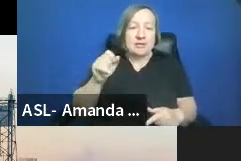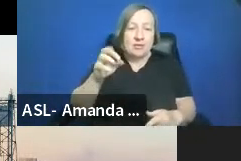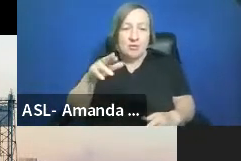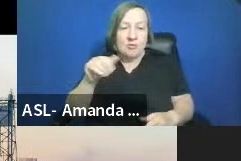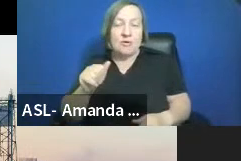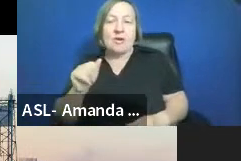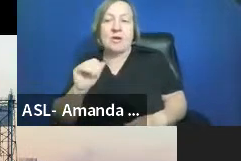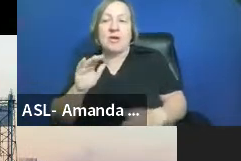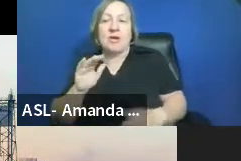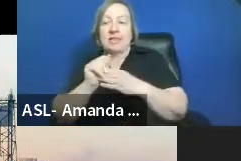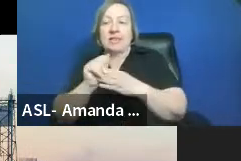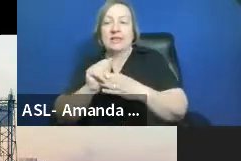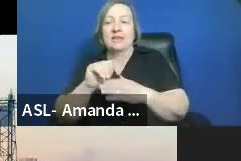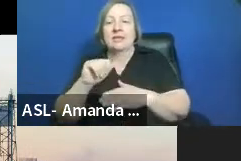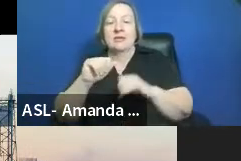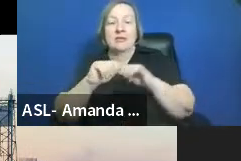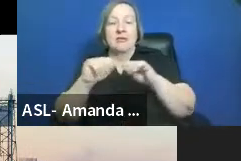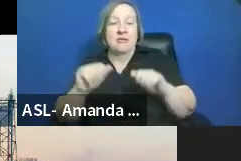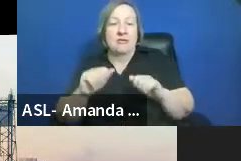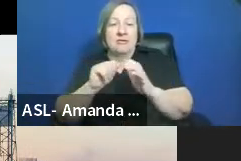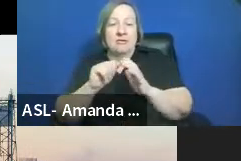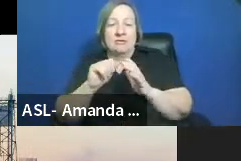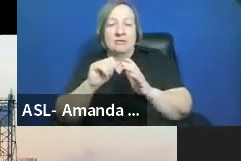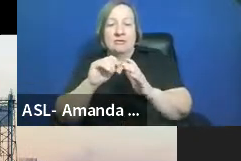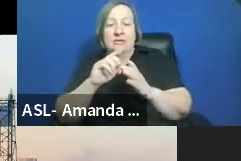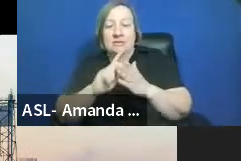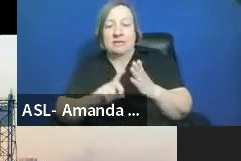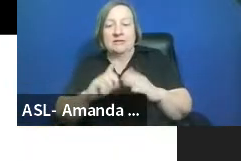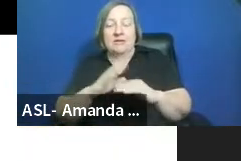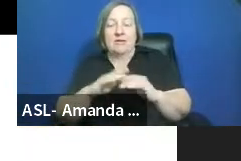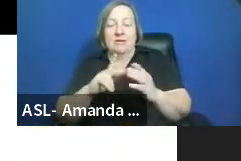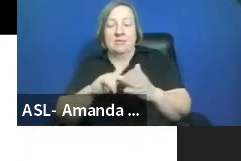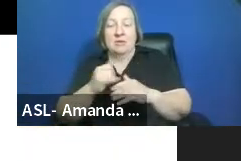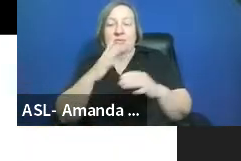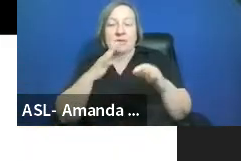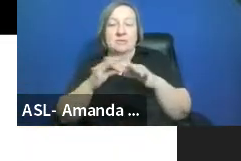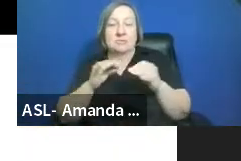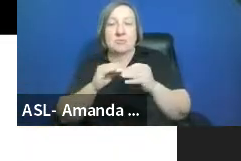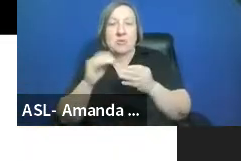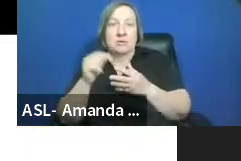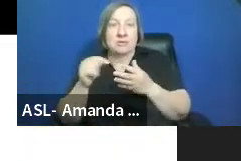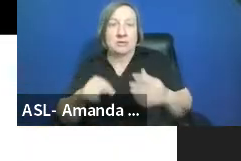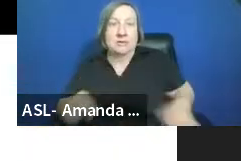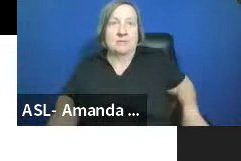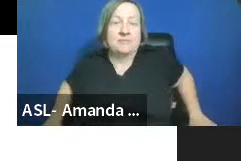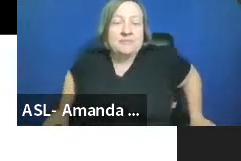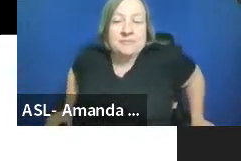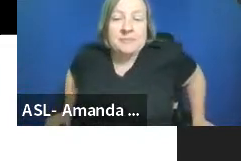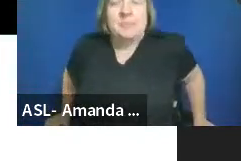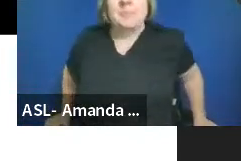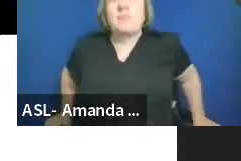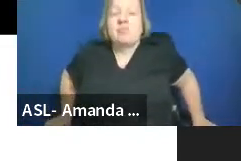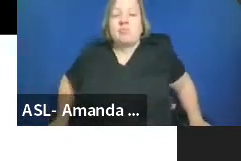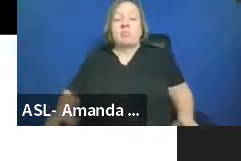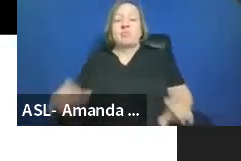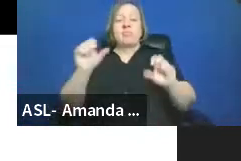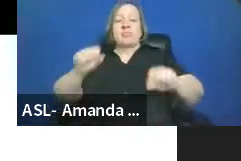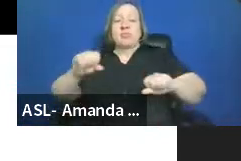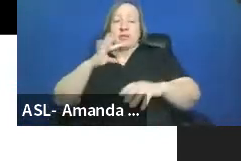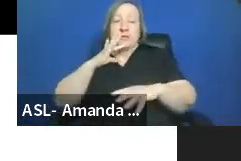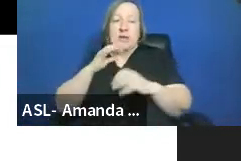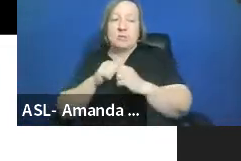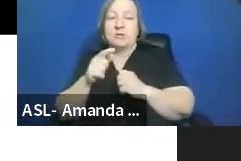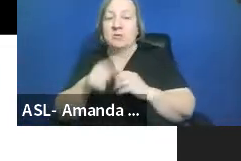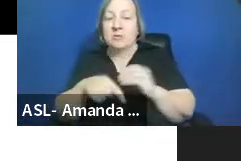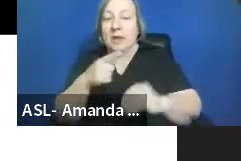lead architect on the project, who's going to take you through a bit more of the detail. Yeah, we're just going to talk to you about who we